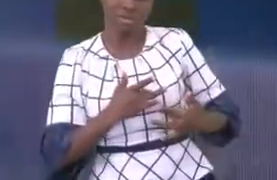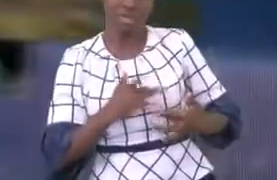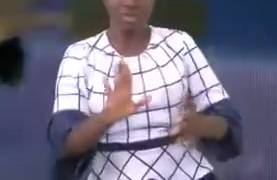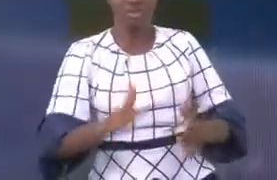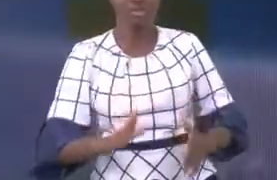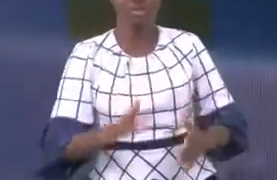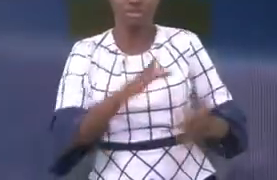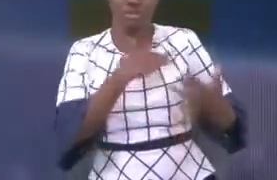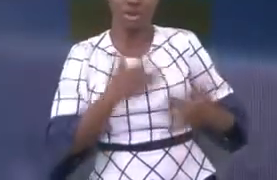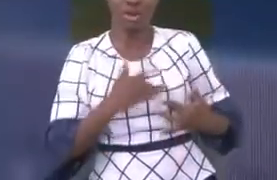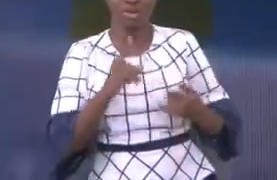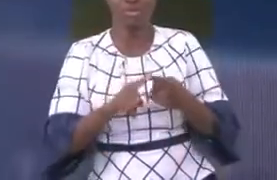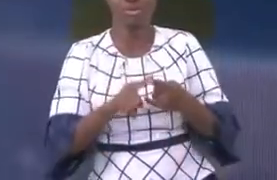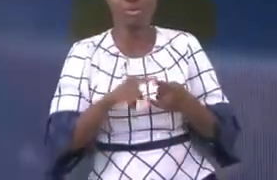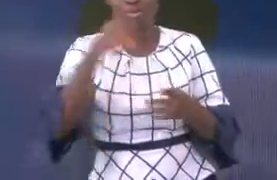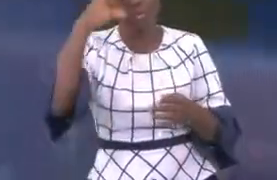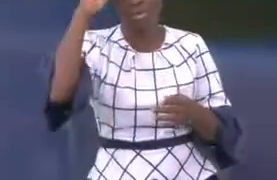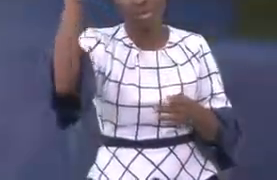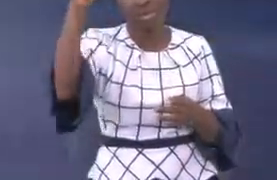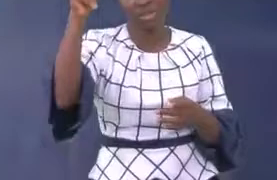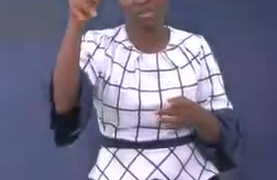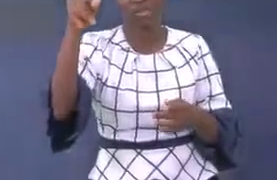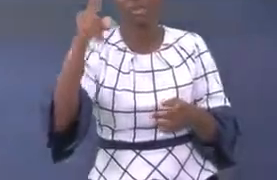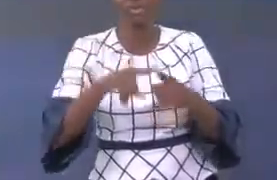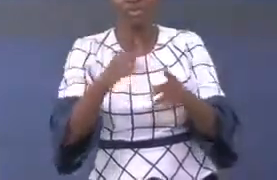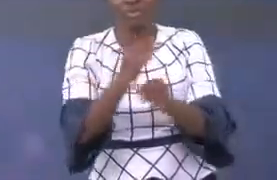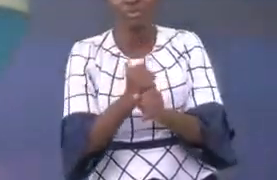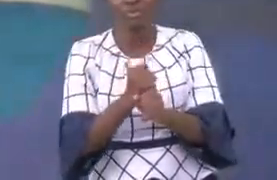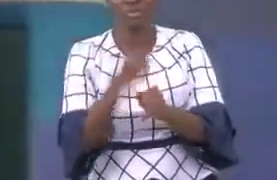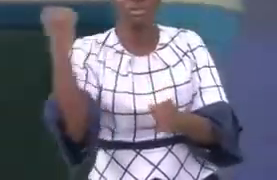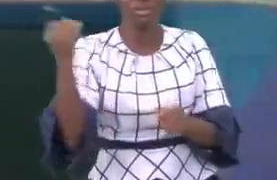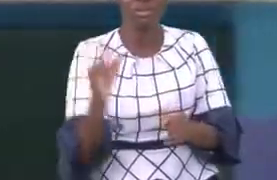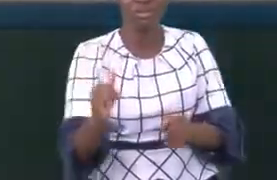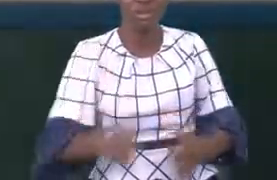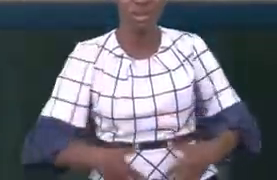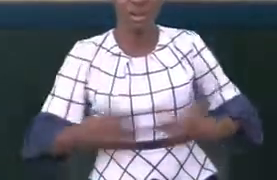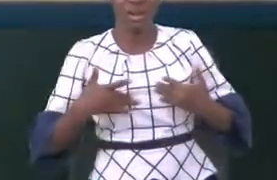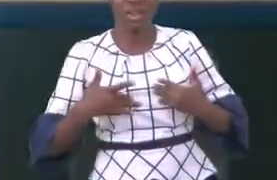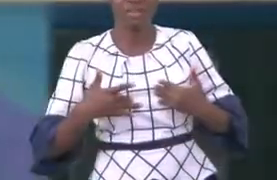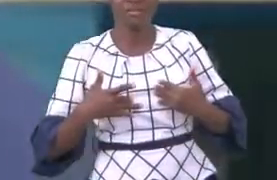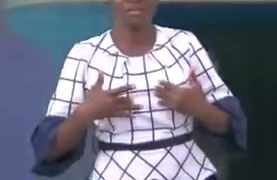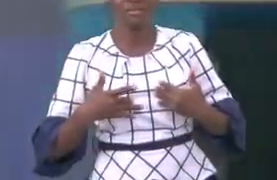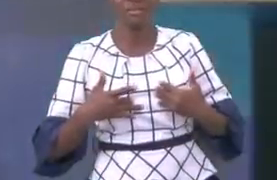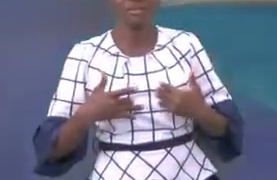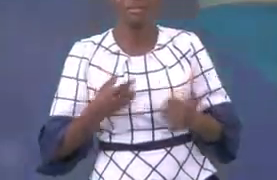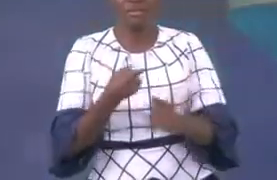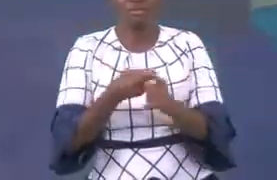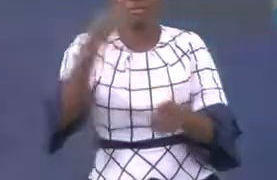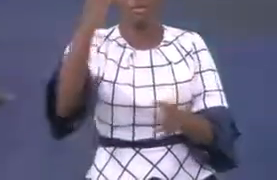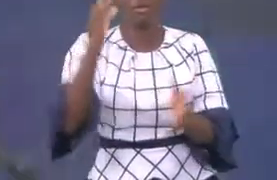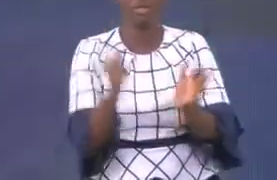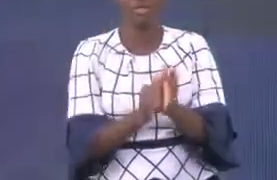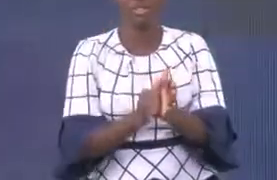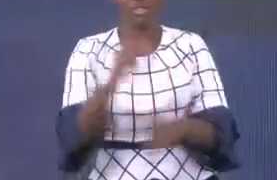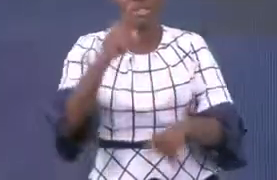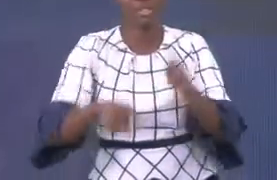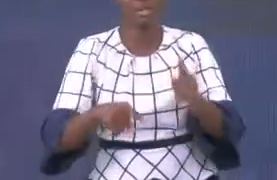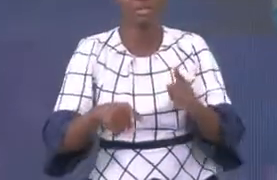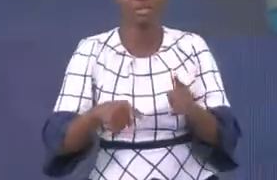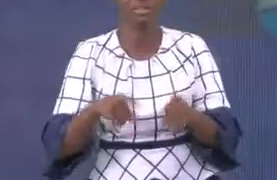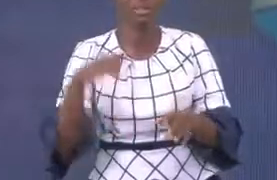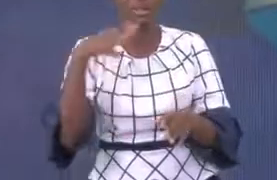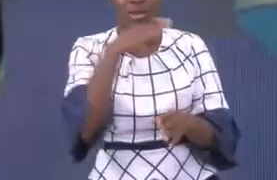cannot lie promised before the world began. Before the